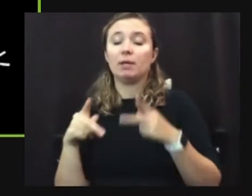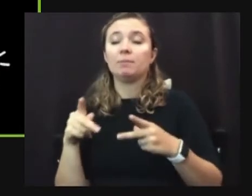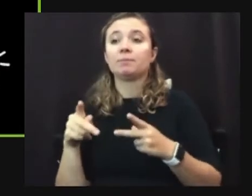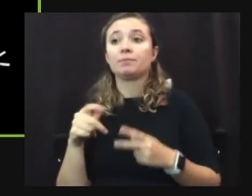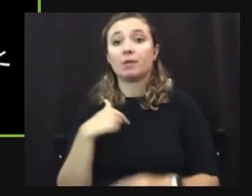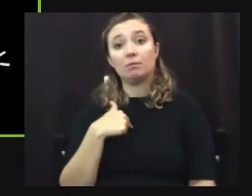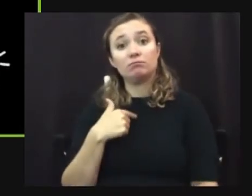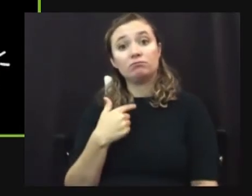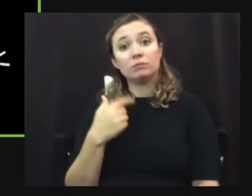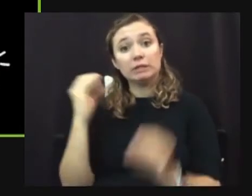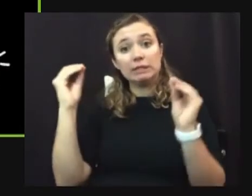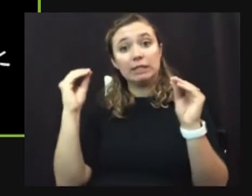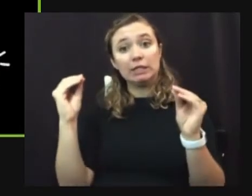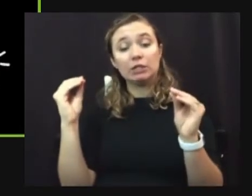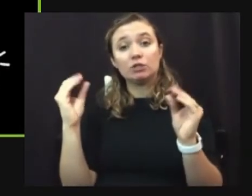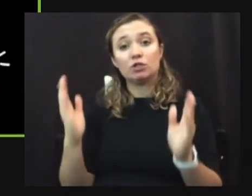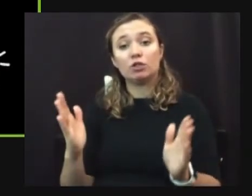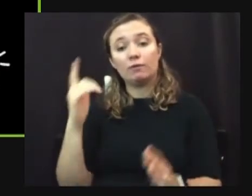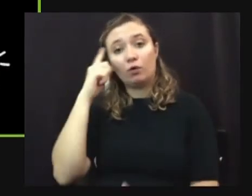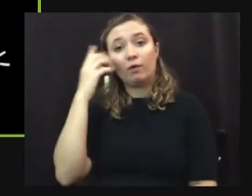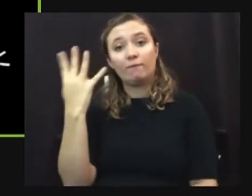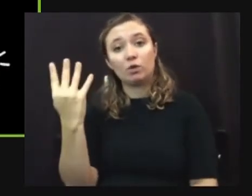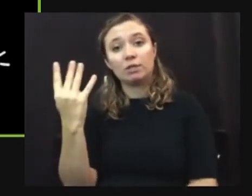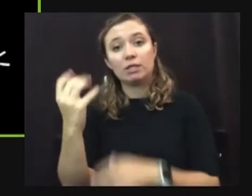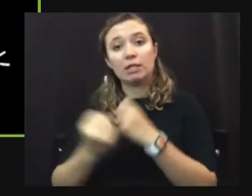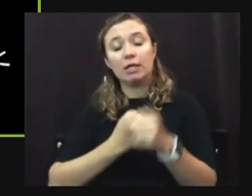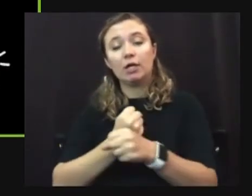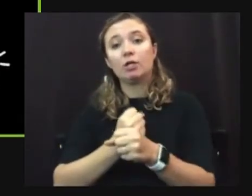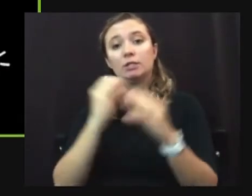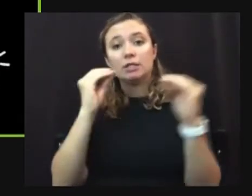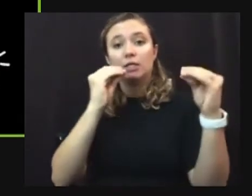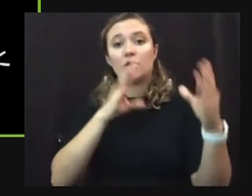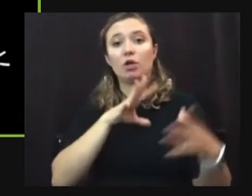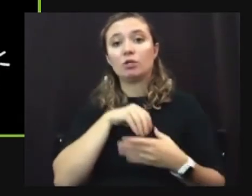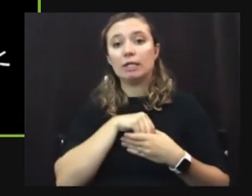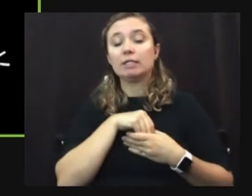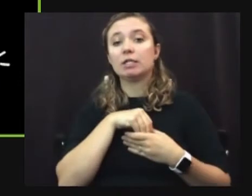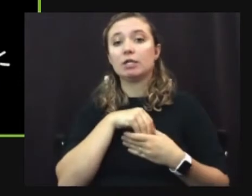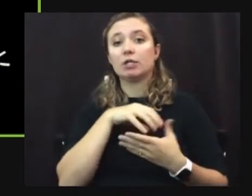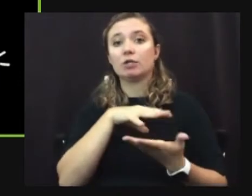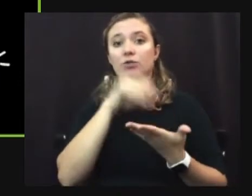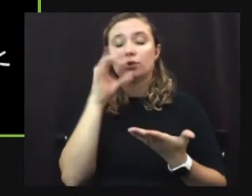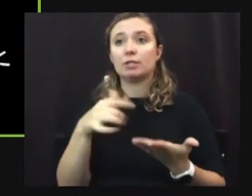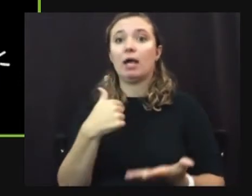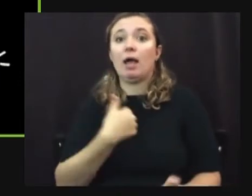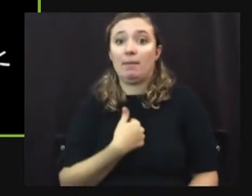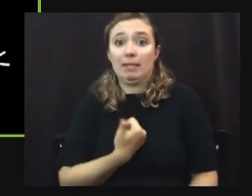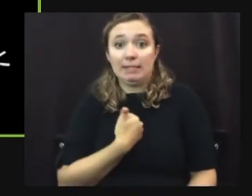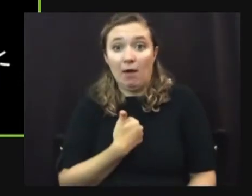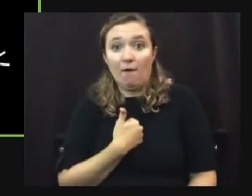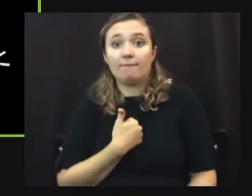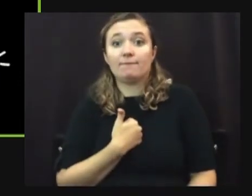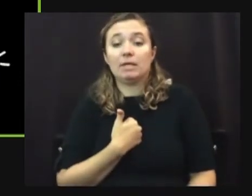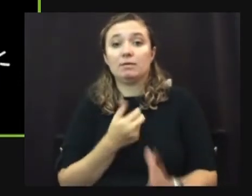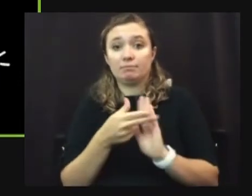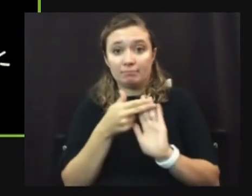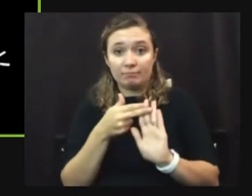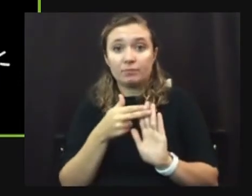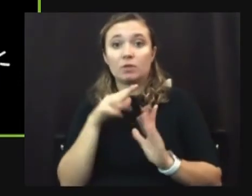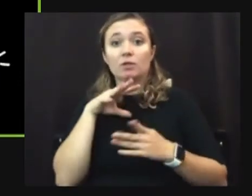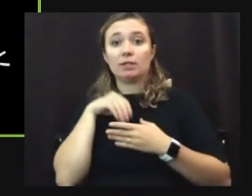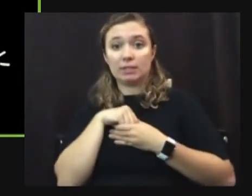largely teaching autistic students. I am autistic. And then I was a